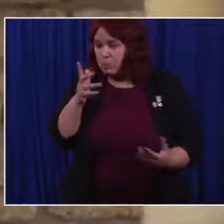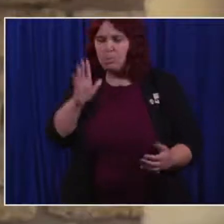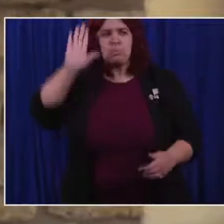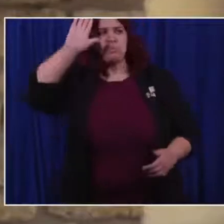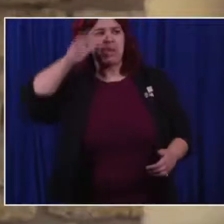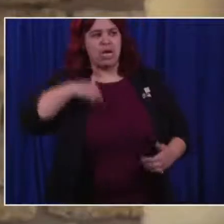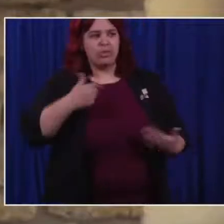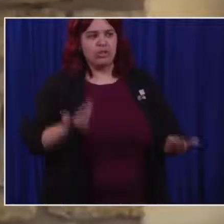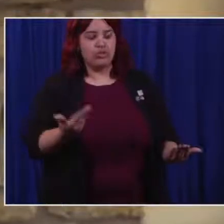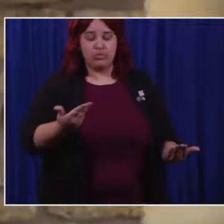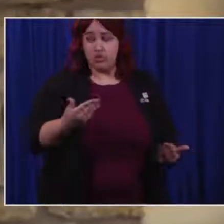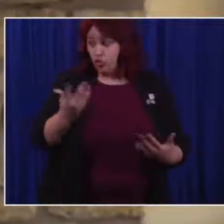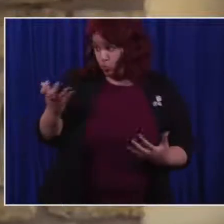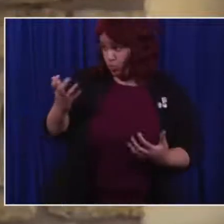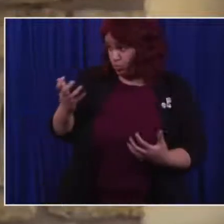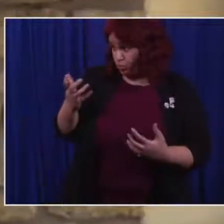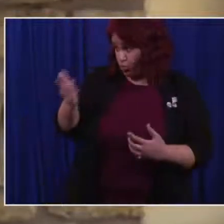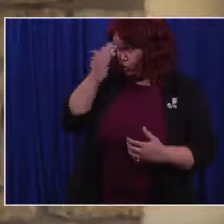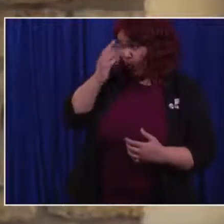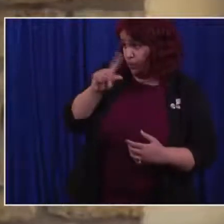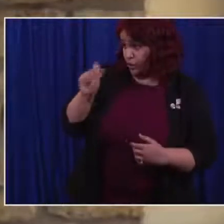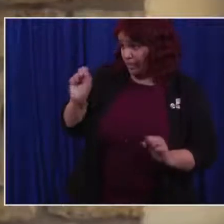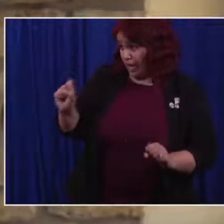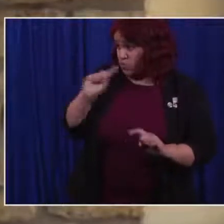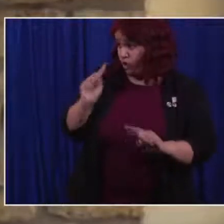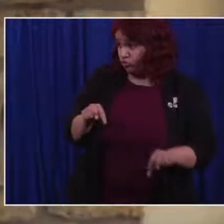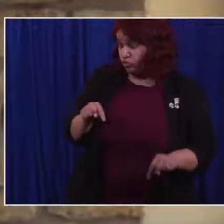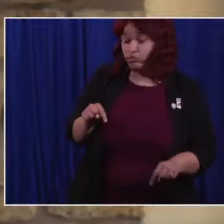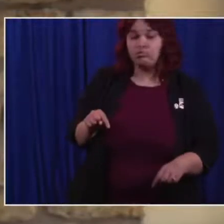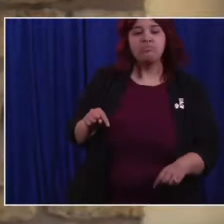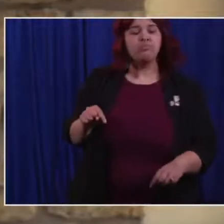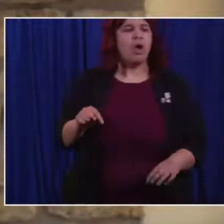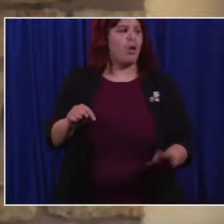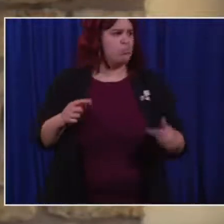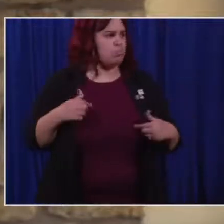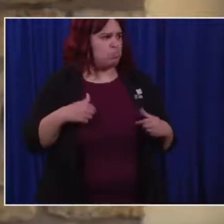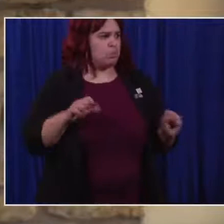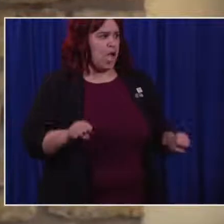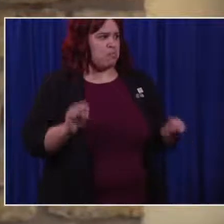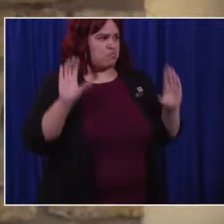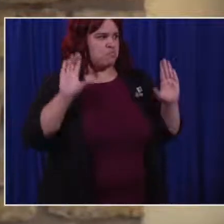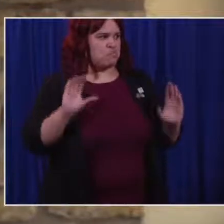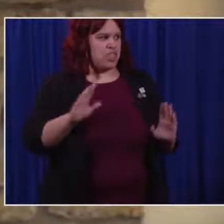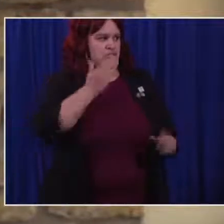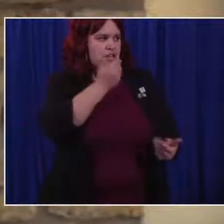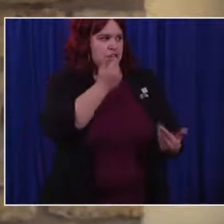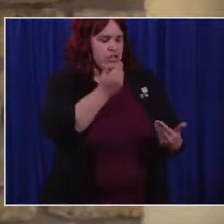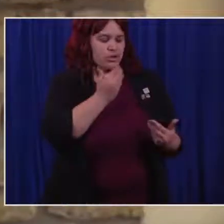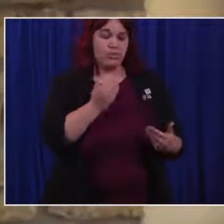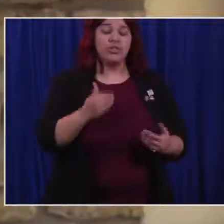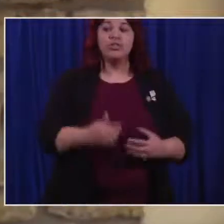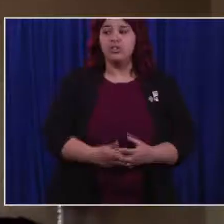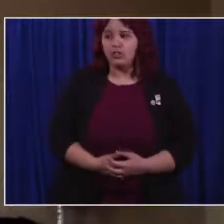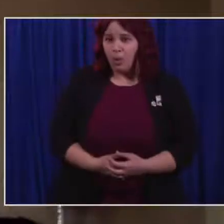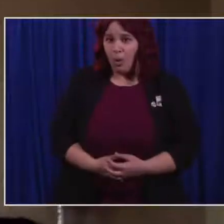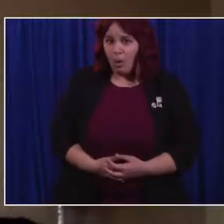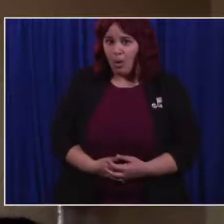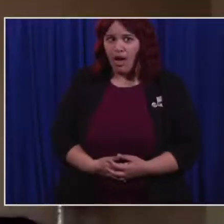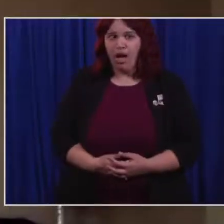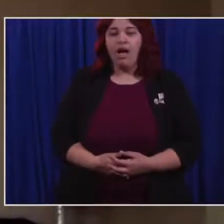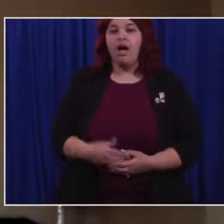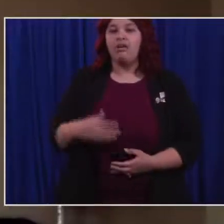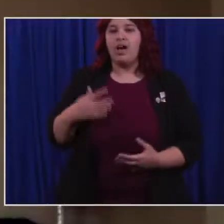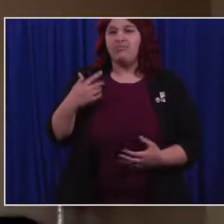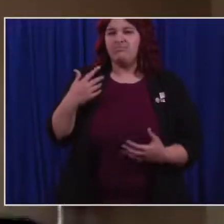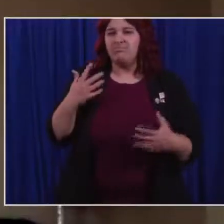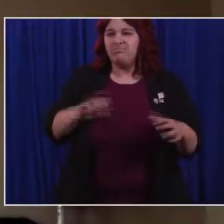it? I was, Governor, and thank you. So speaking specifically on actions, there